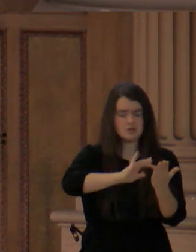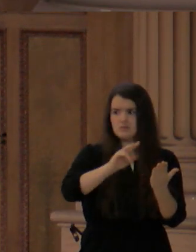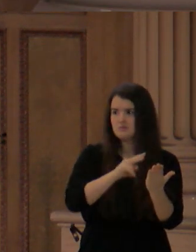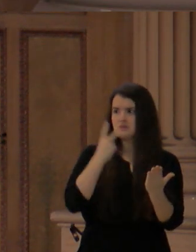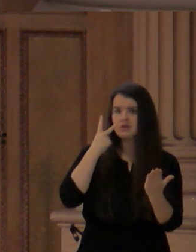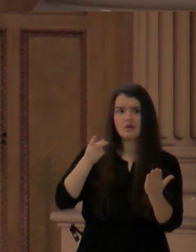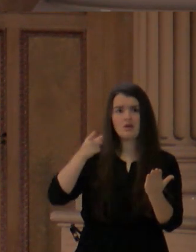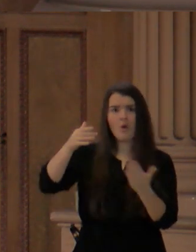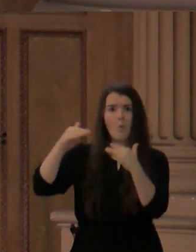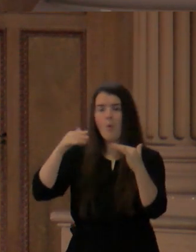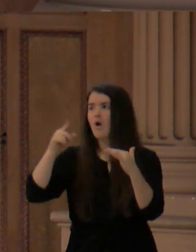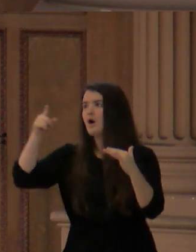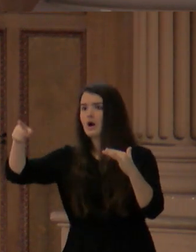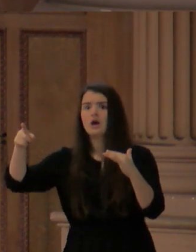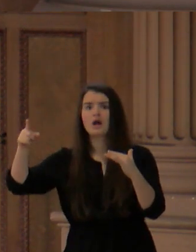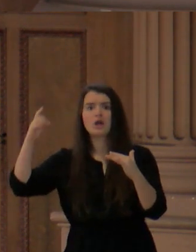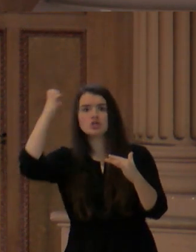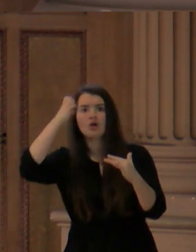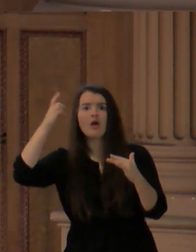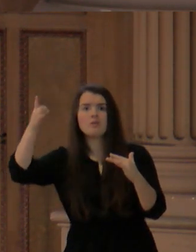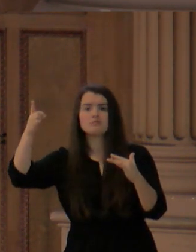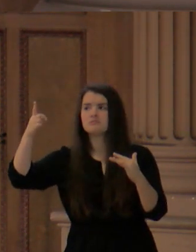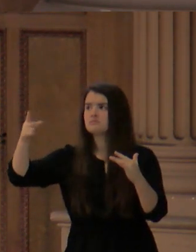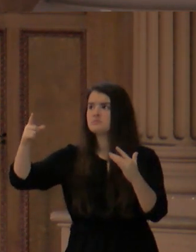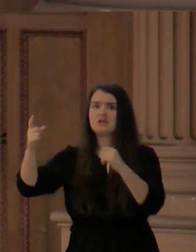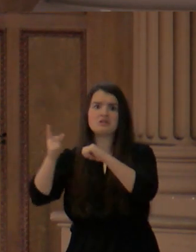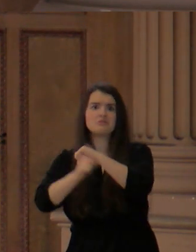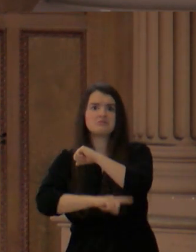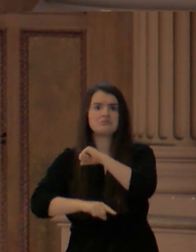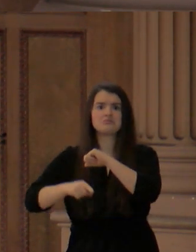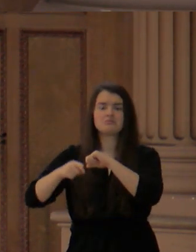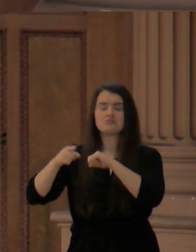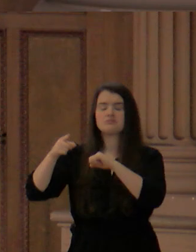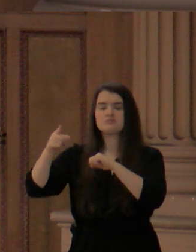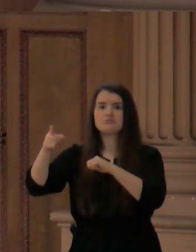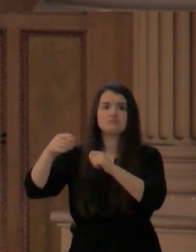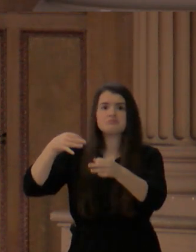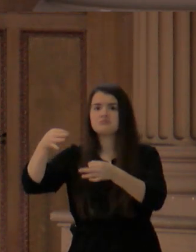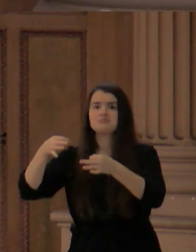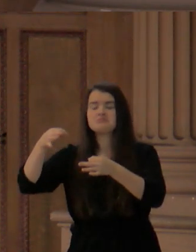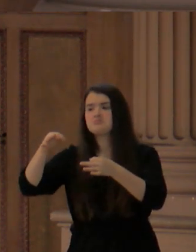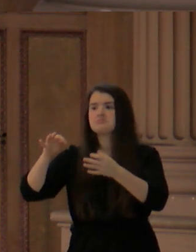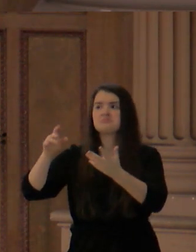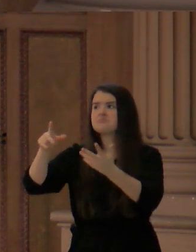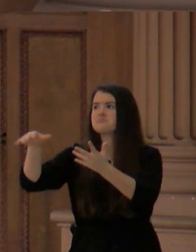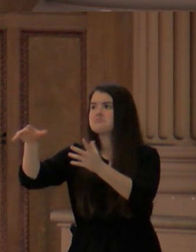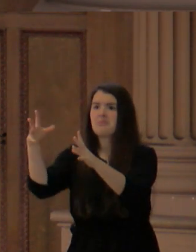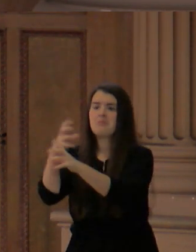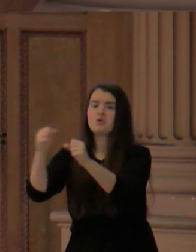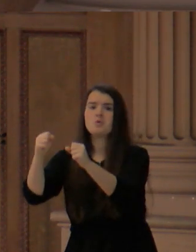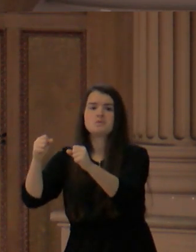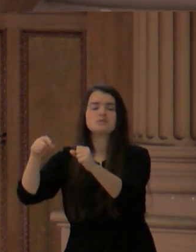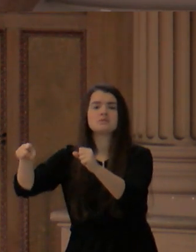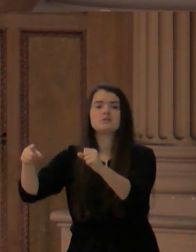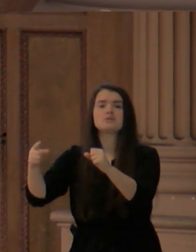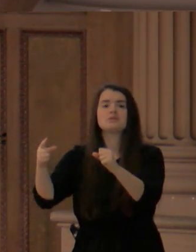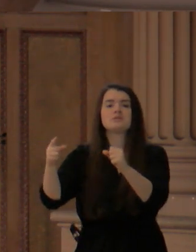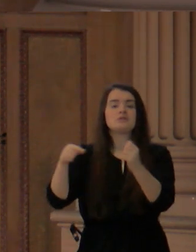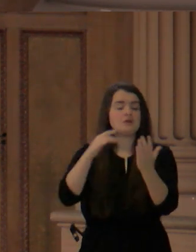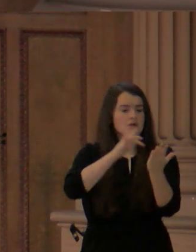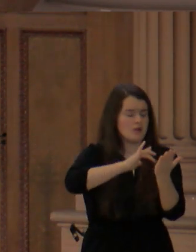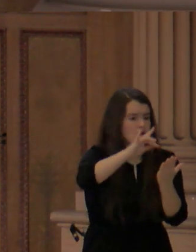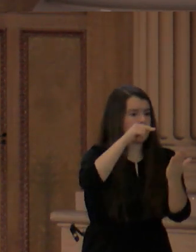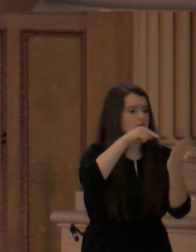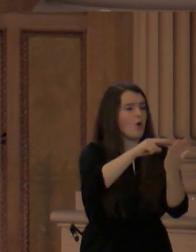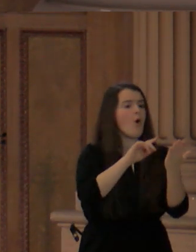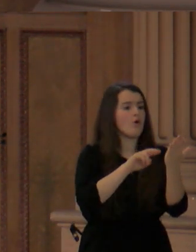where Putin's threatening to use nukes and then there's a prank some people played on their friends on the ice and then there's